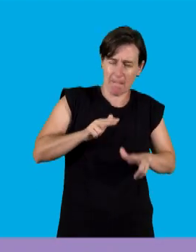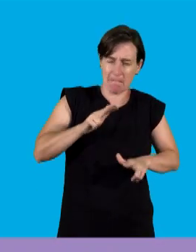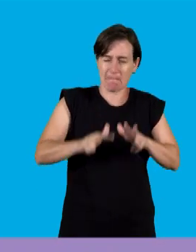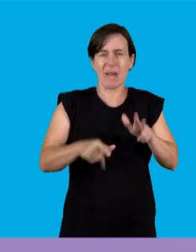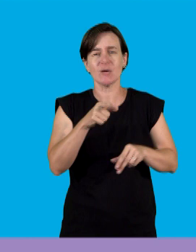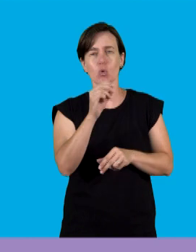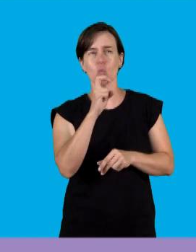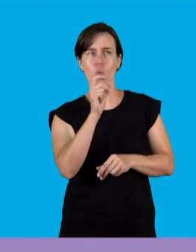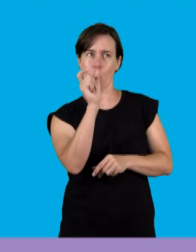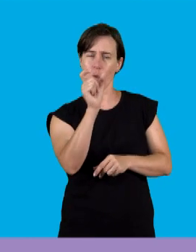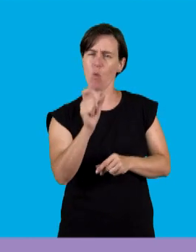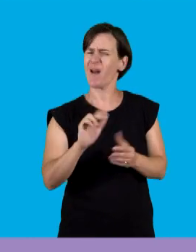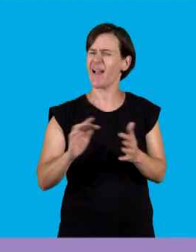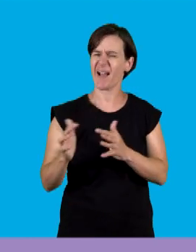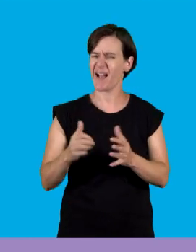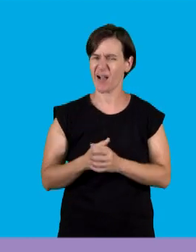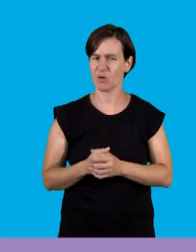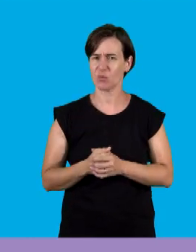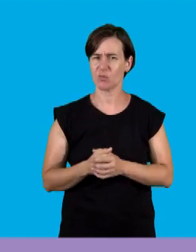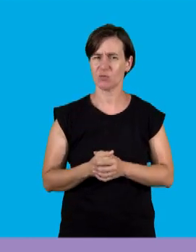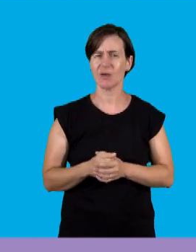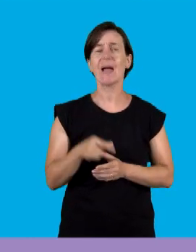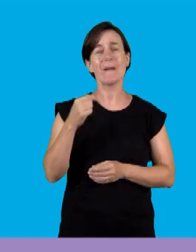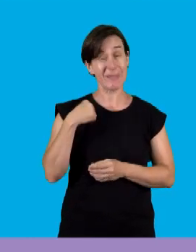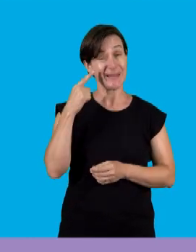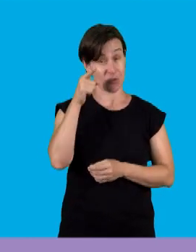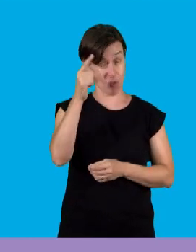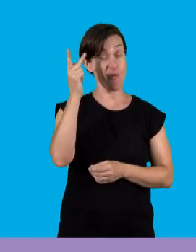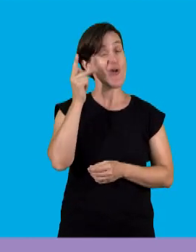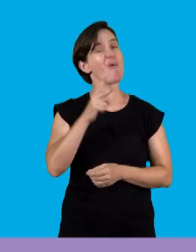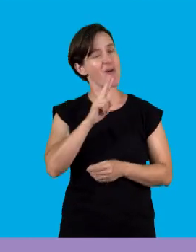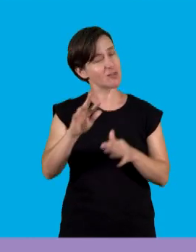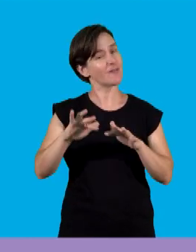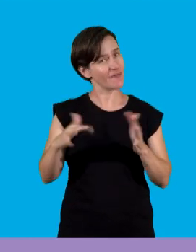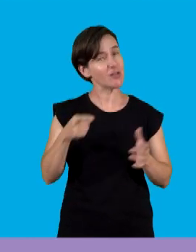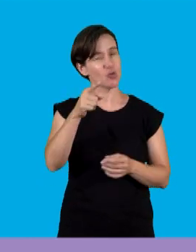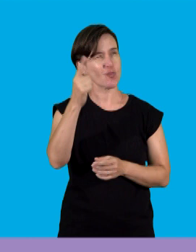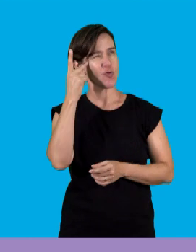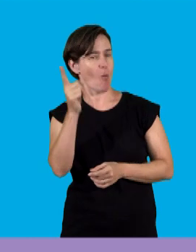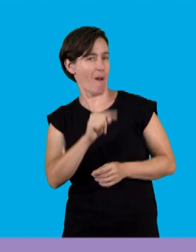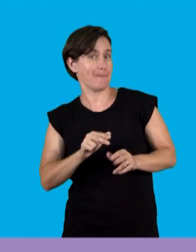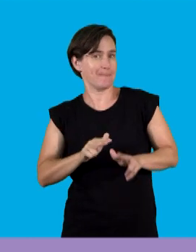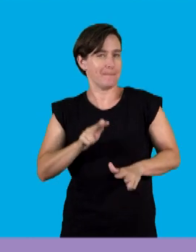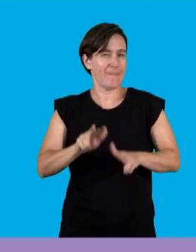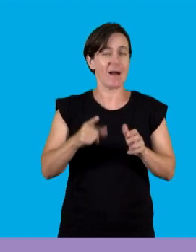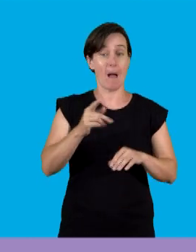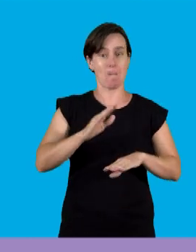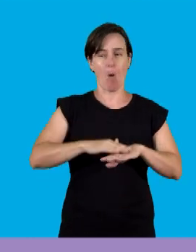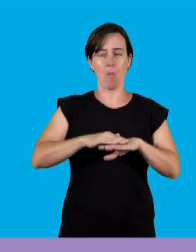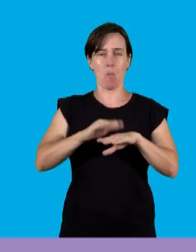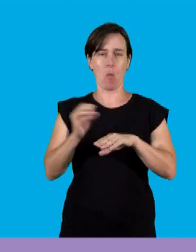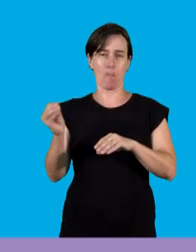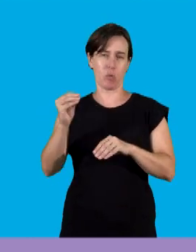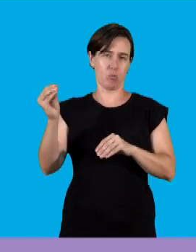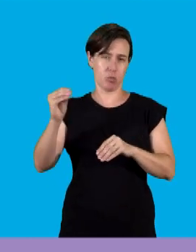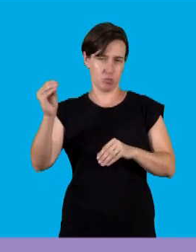pattern in words? Now, you have already seen this pattern. That's why you were able to get the number of blocks in these